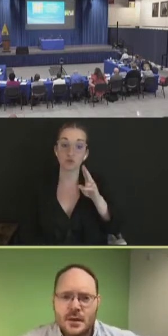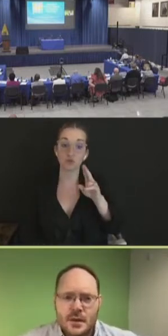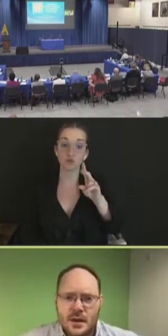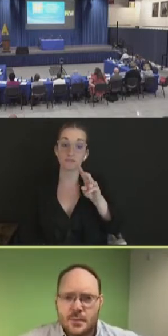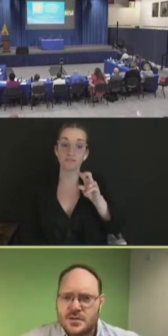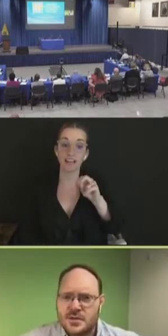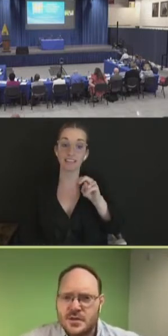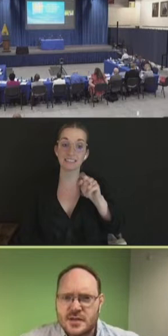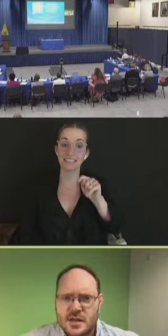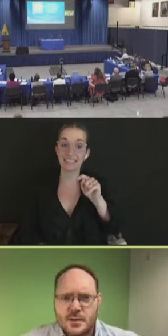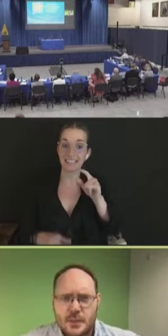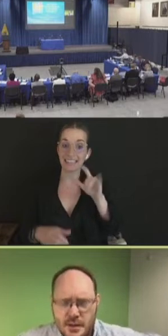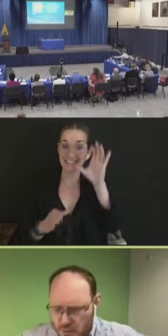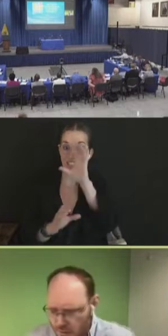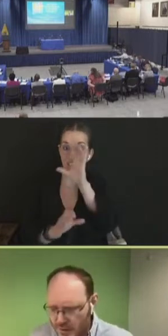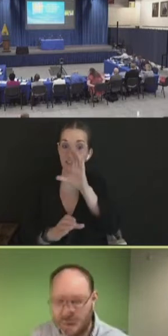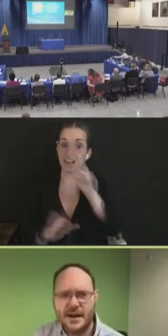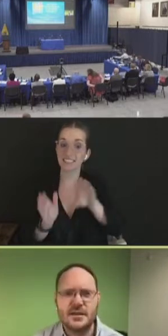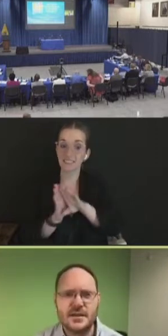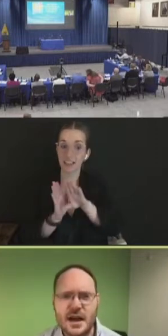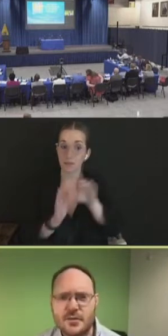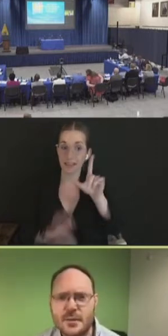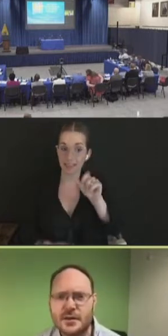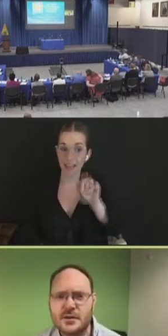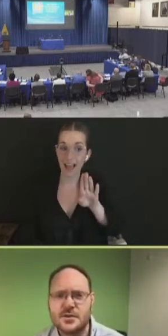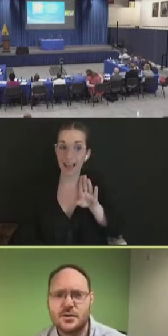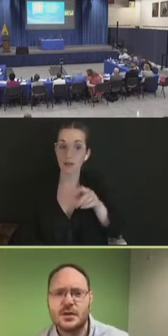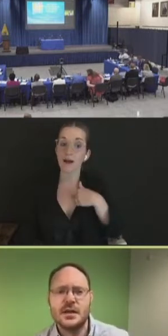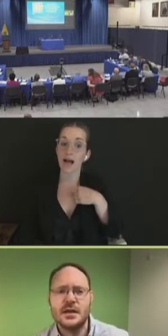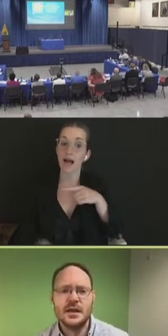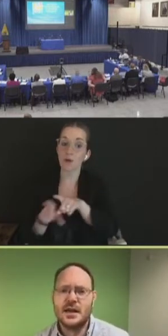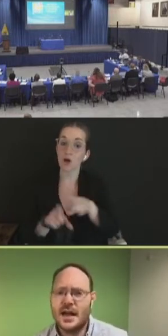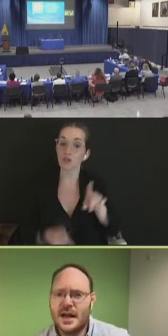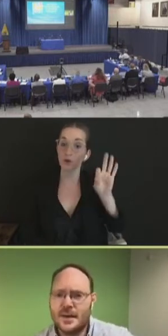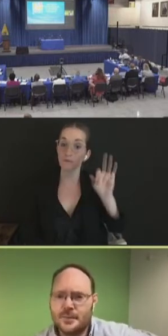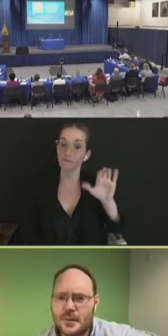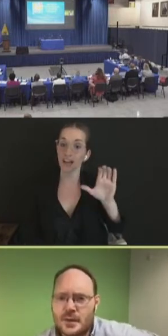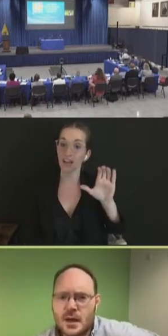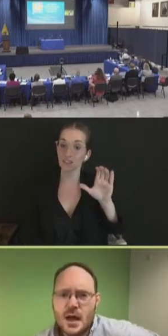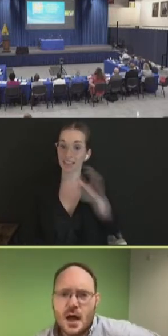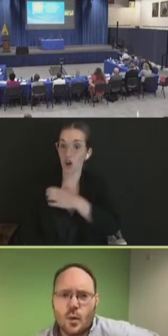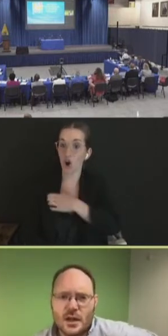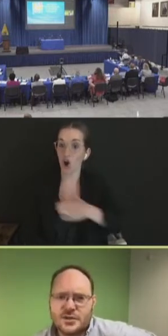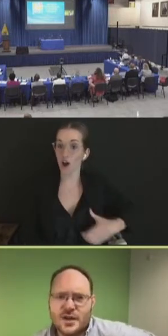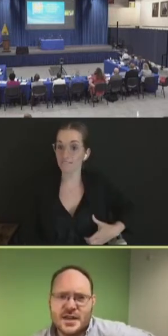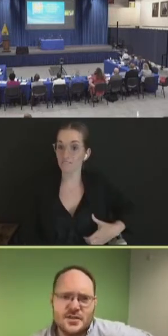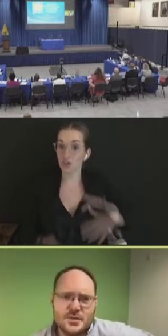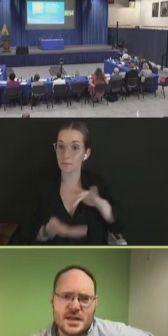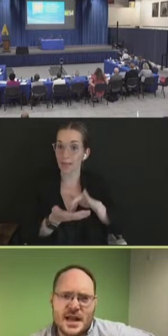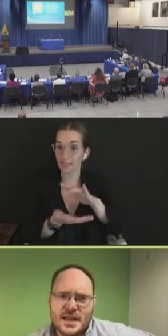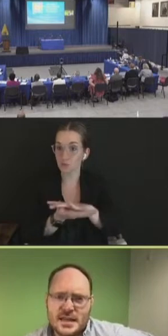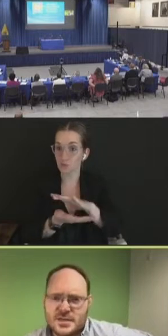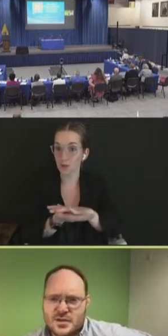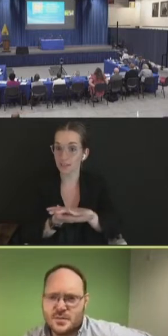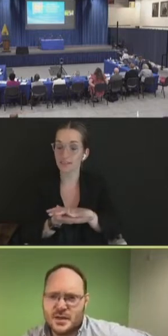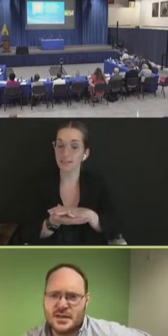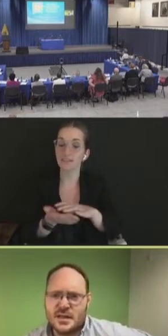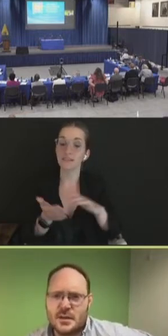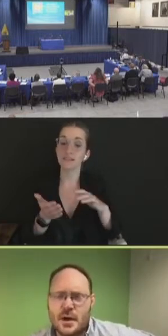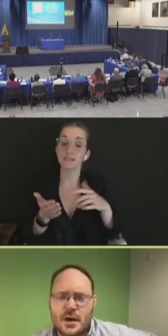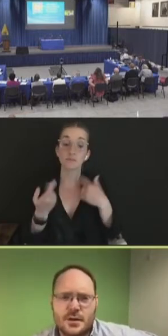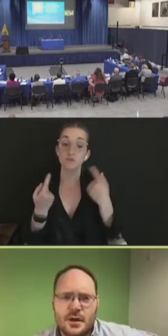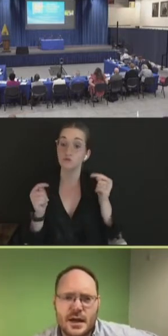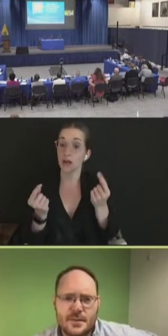Program at Boston Children's Hospital. I'm also faculty at Harvard Medical School. What I'll try and do today is just